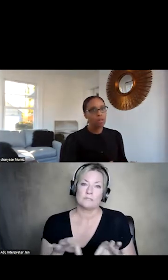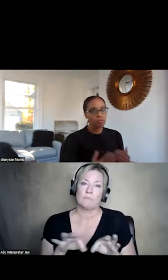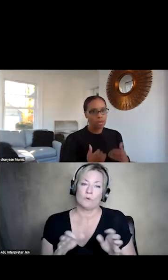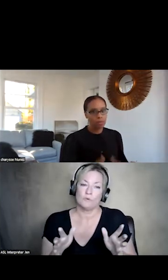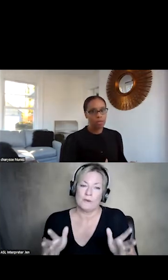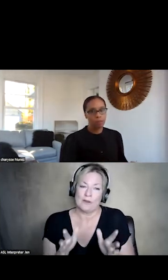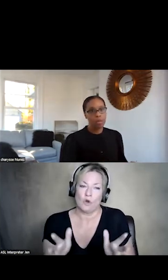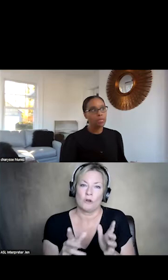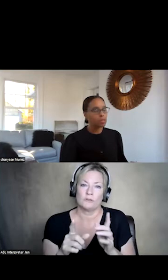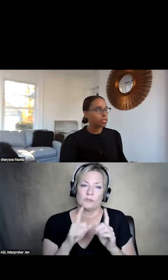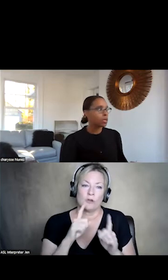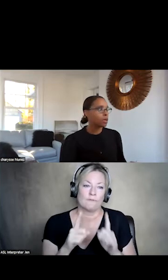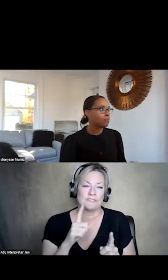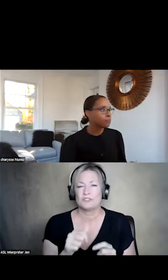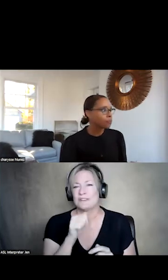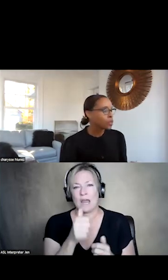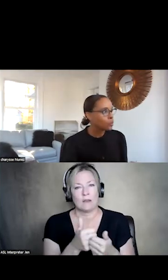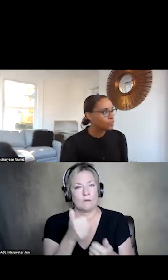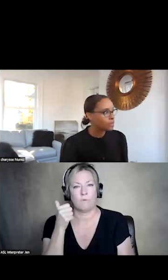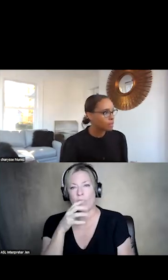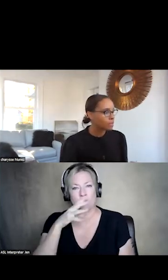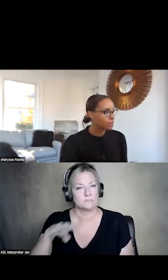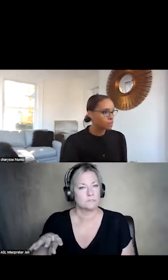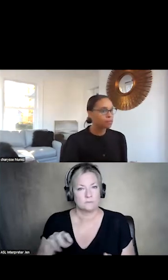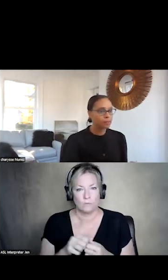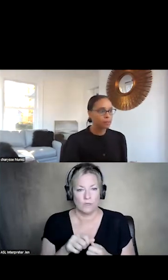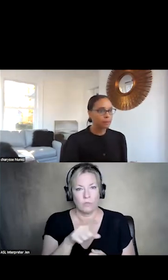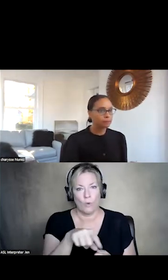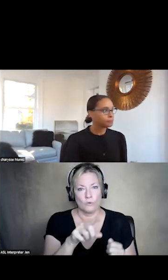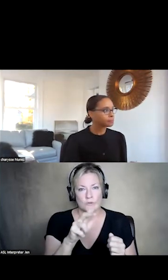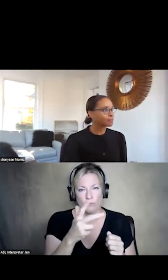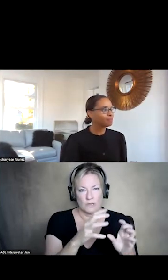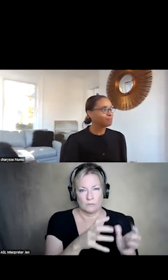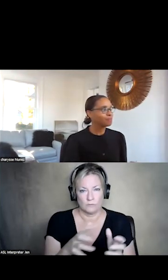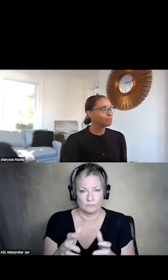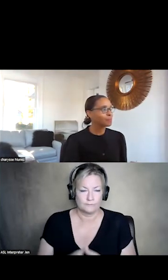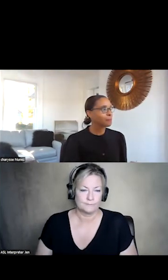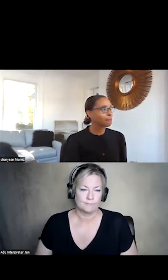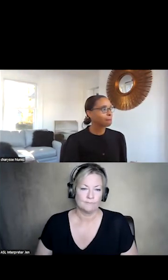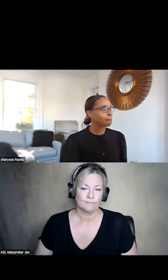conversation rather than avoidance with these segments.